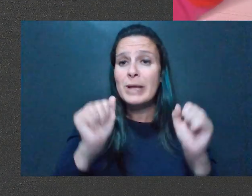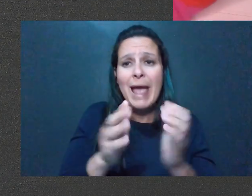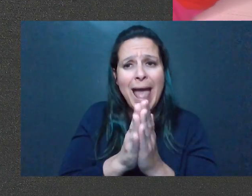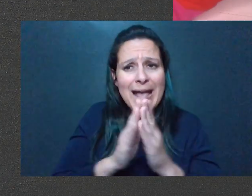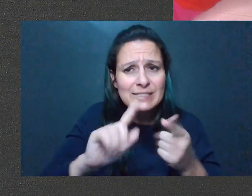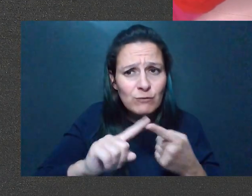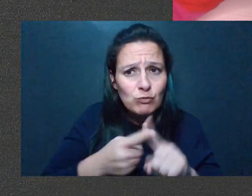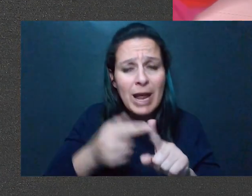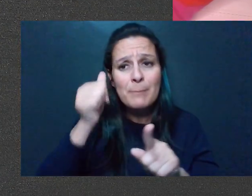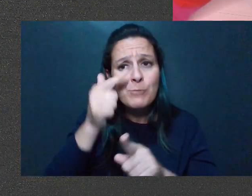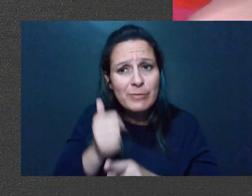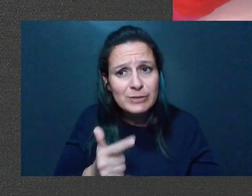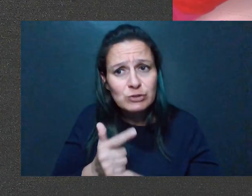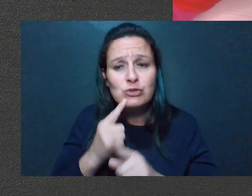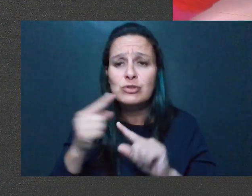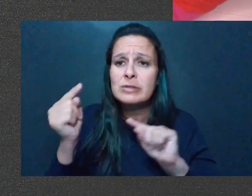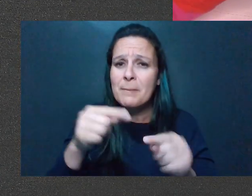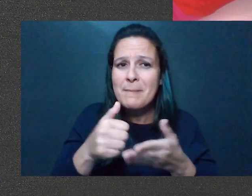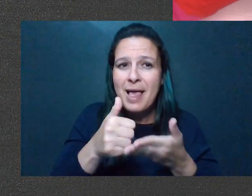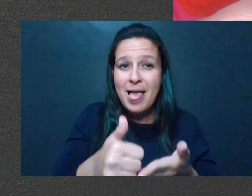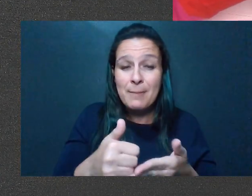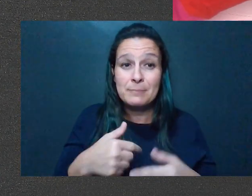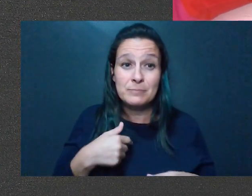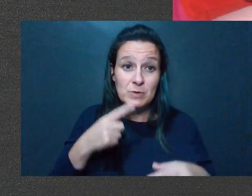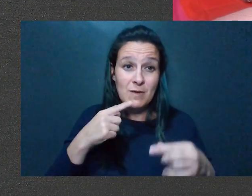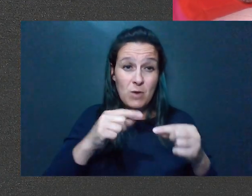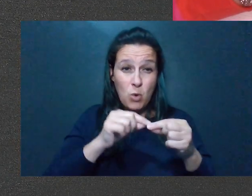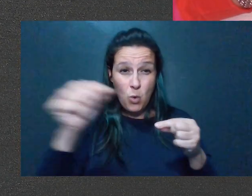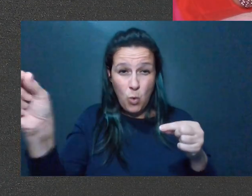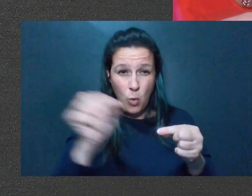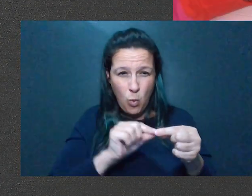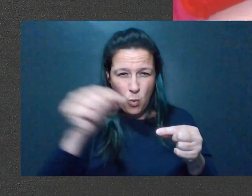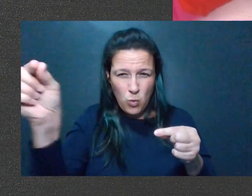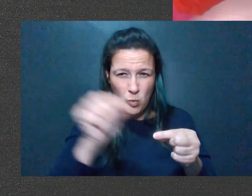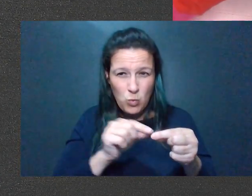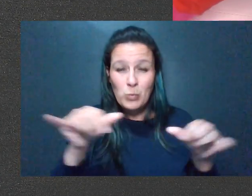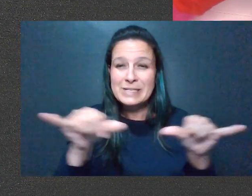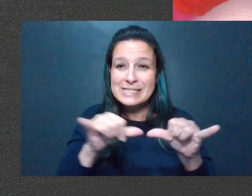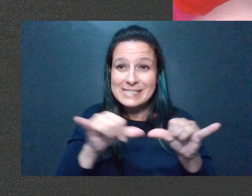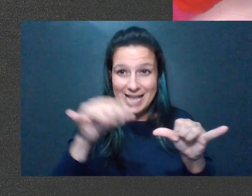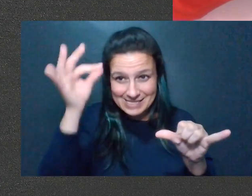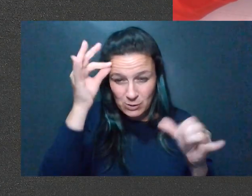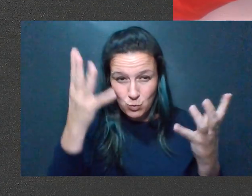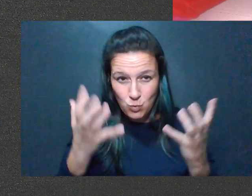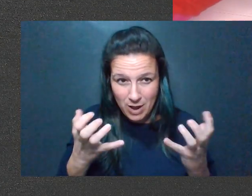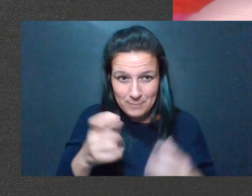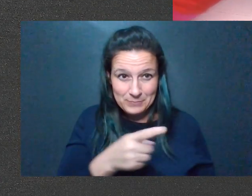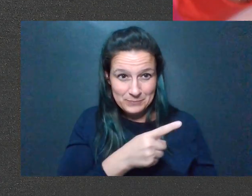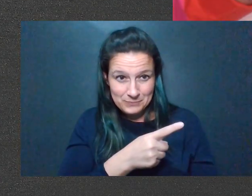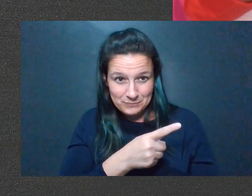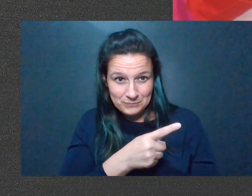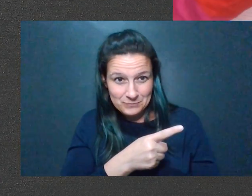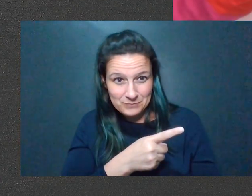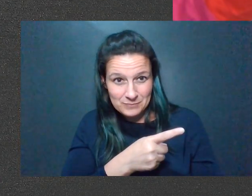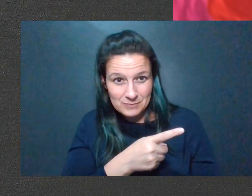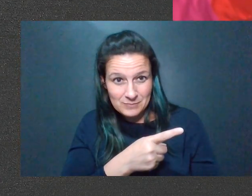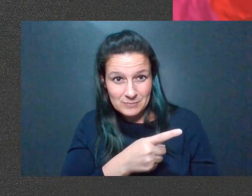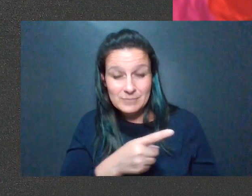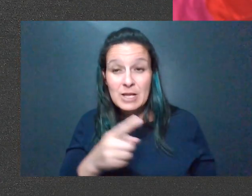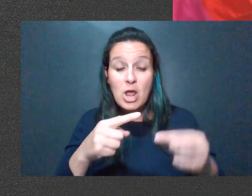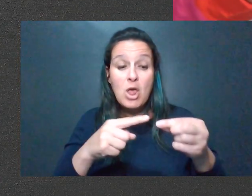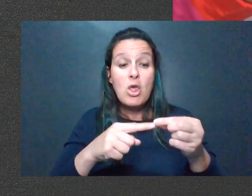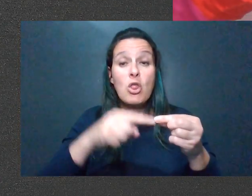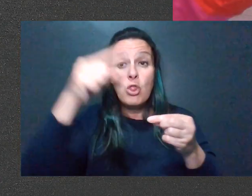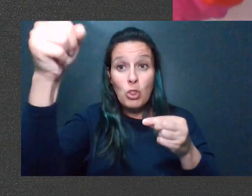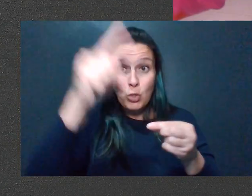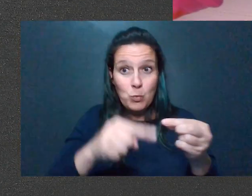or a sibling. Just hold the size hair you want, and you're going to go back and forth like this, leaving a loop on each